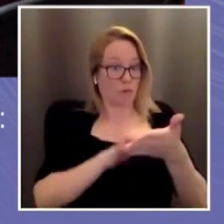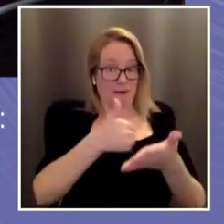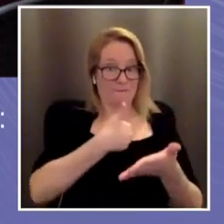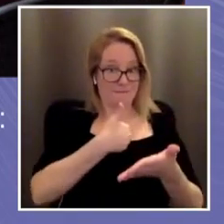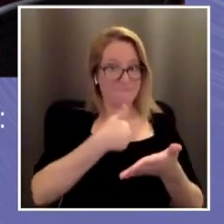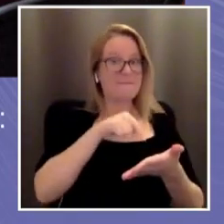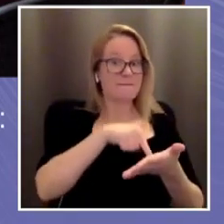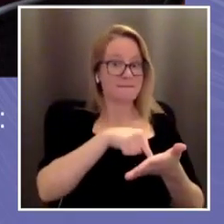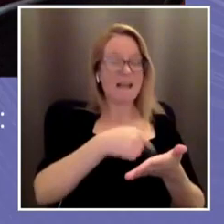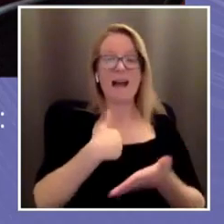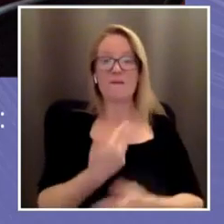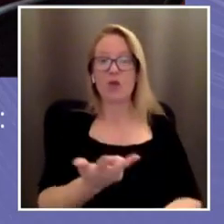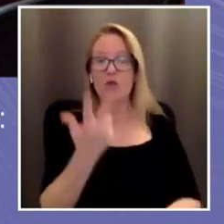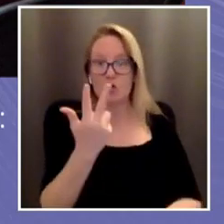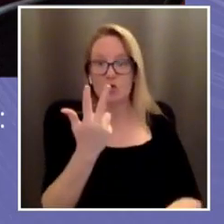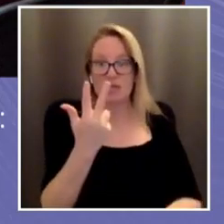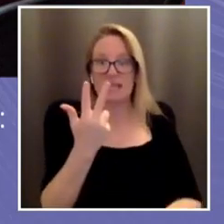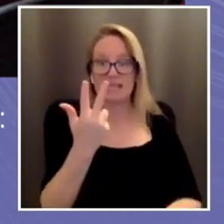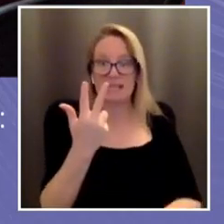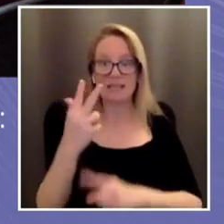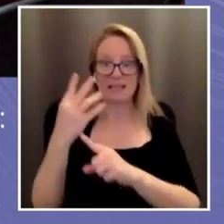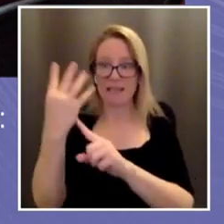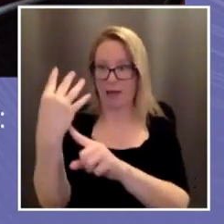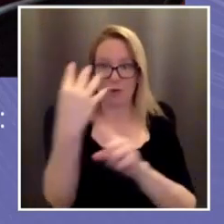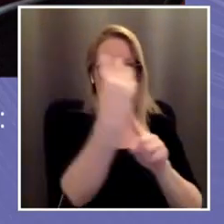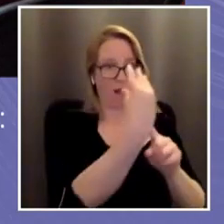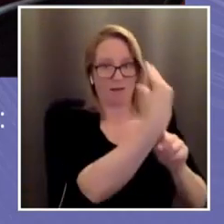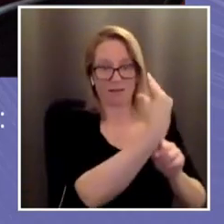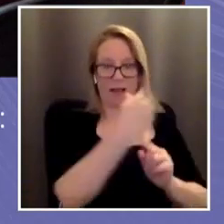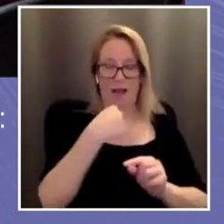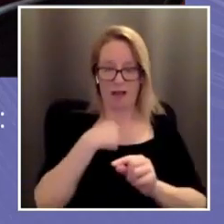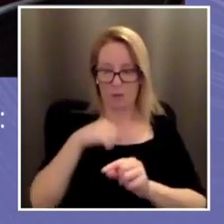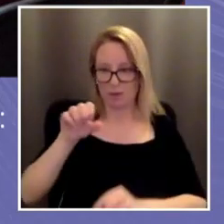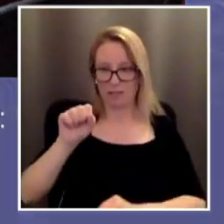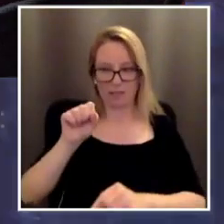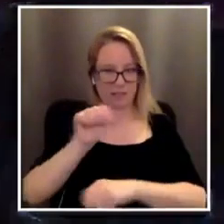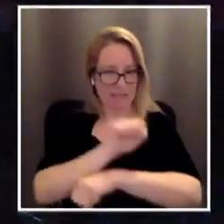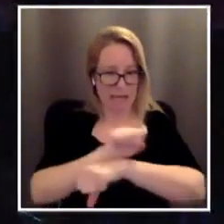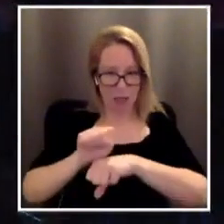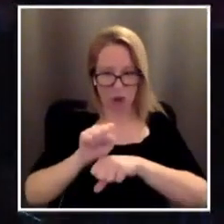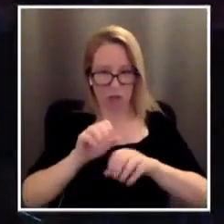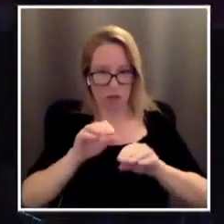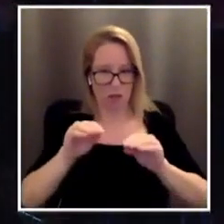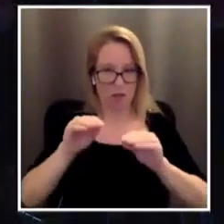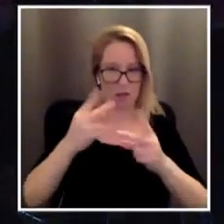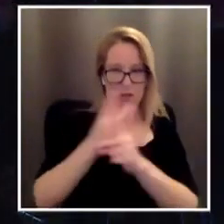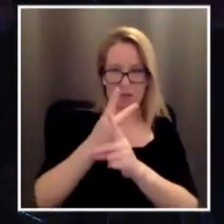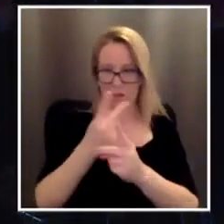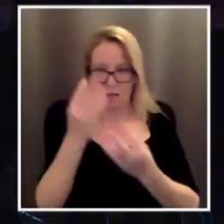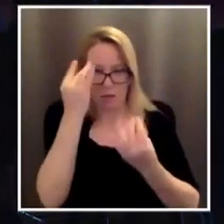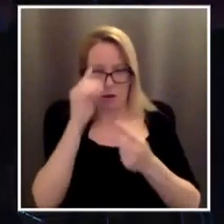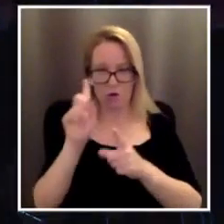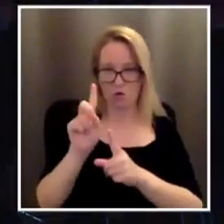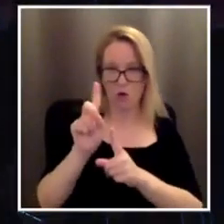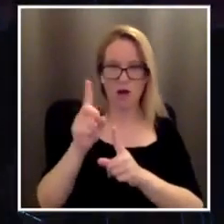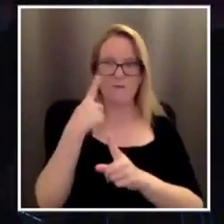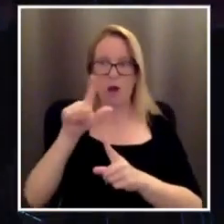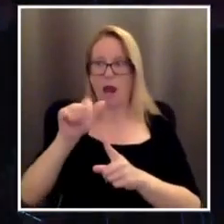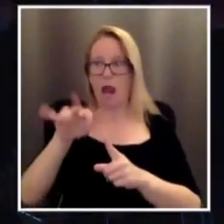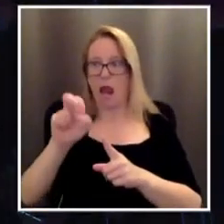I had these three cameras, and I was staging through the cameras to the live